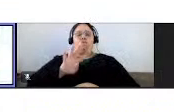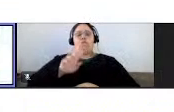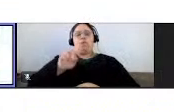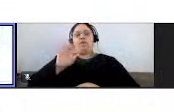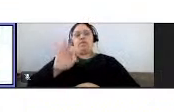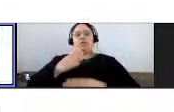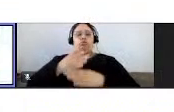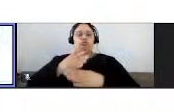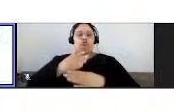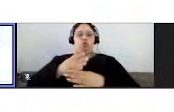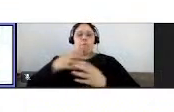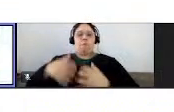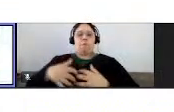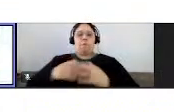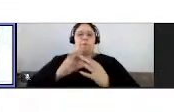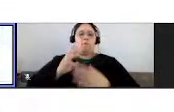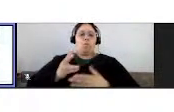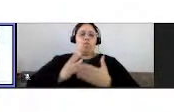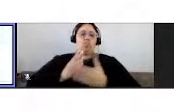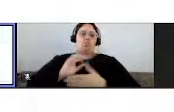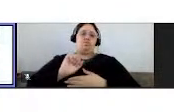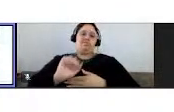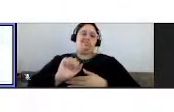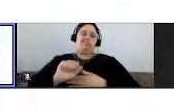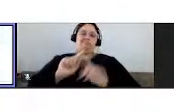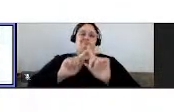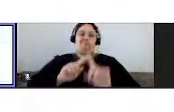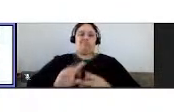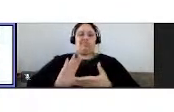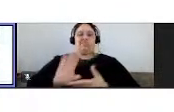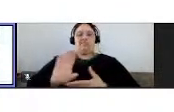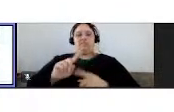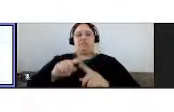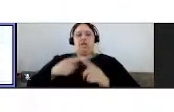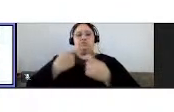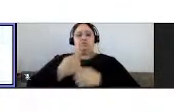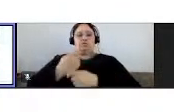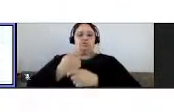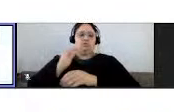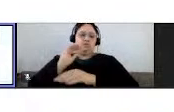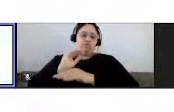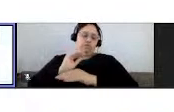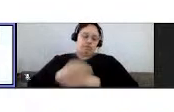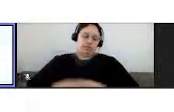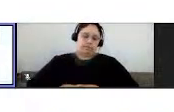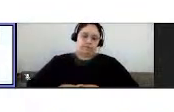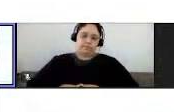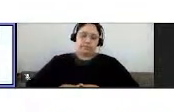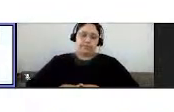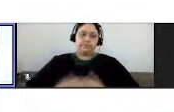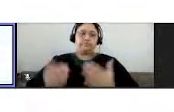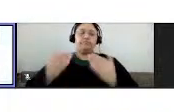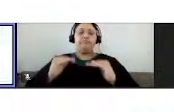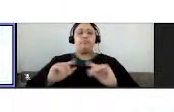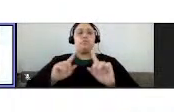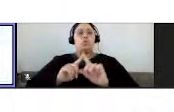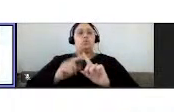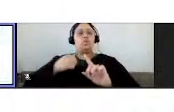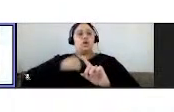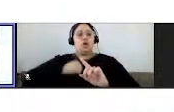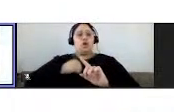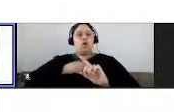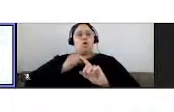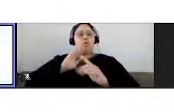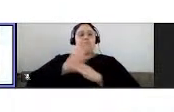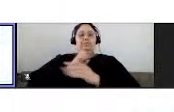2,413 jobs being facilitated through our investment and exports. With regard to our